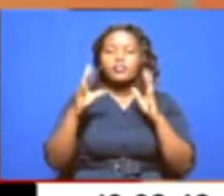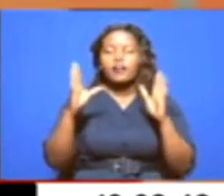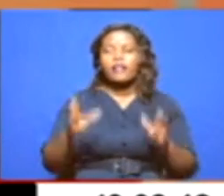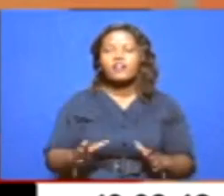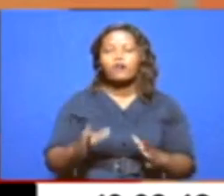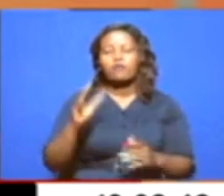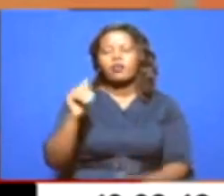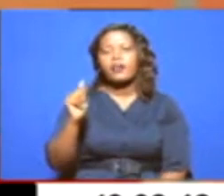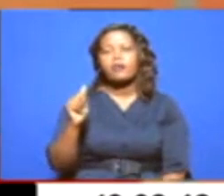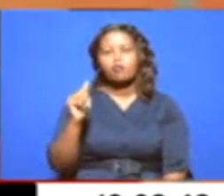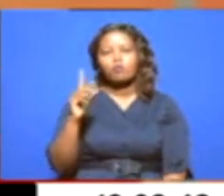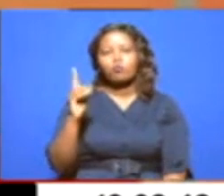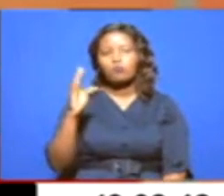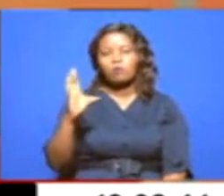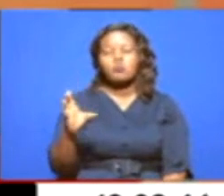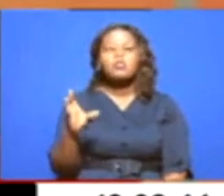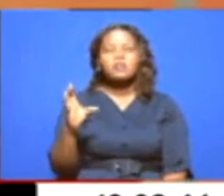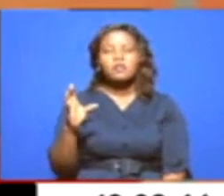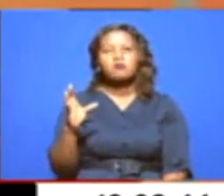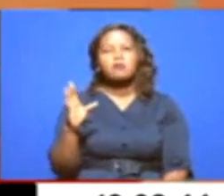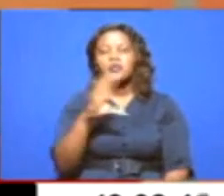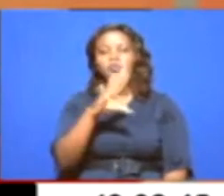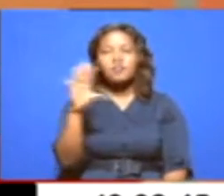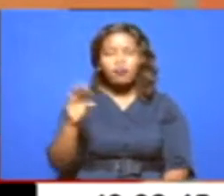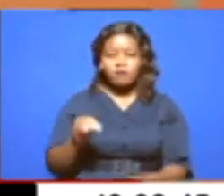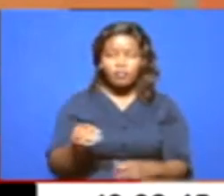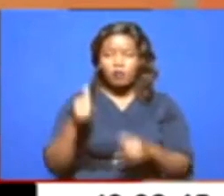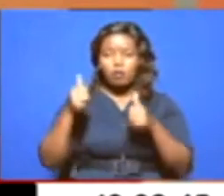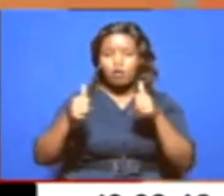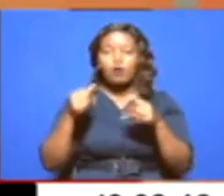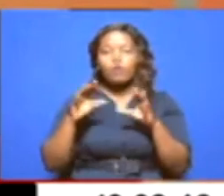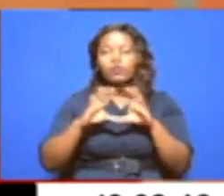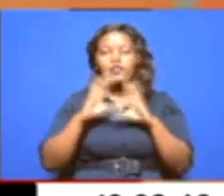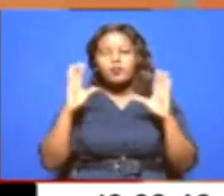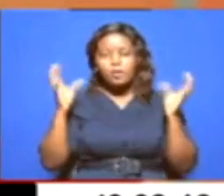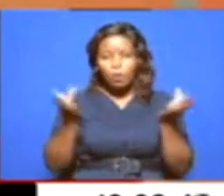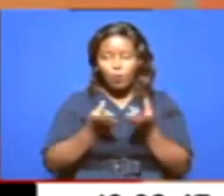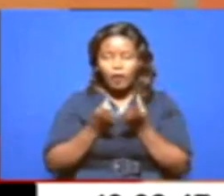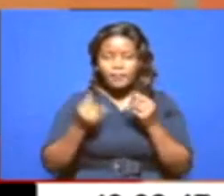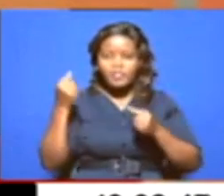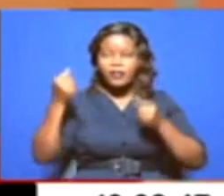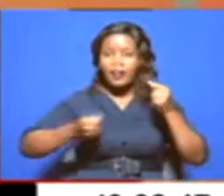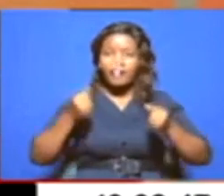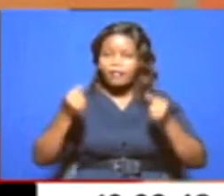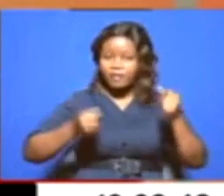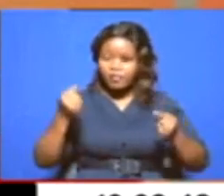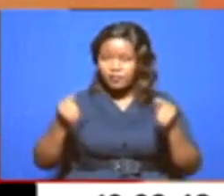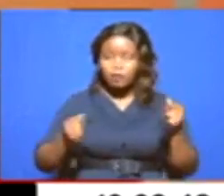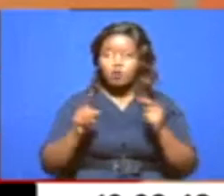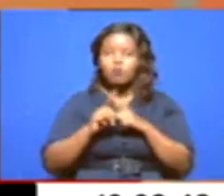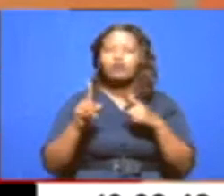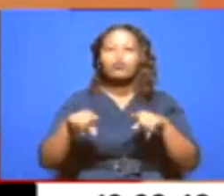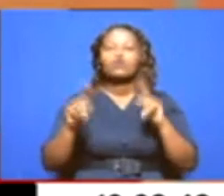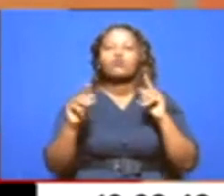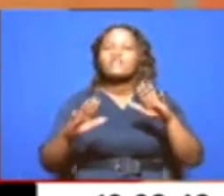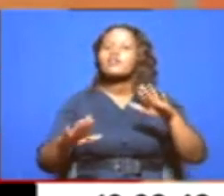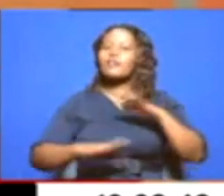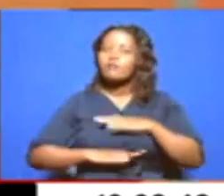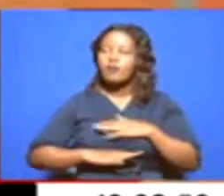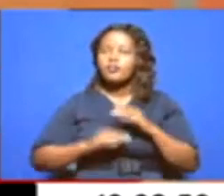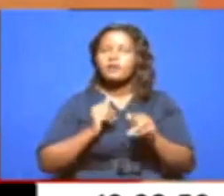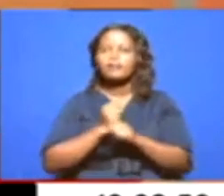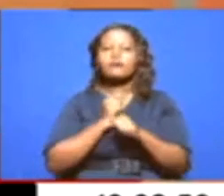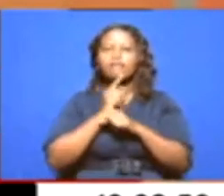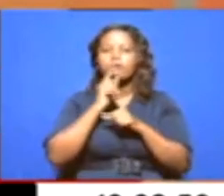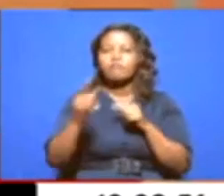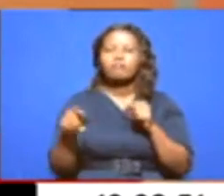is a wing of World Athletics, and he's also certified to make sure that the courses that we use are